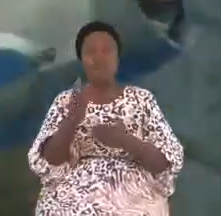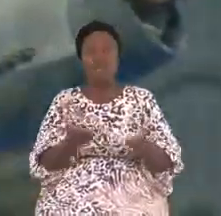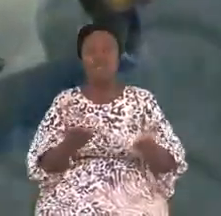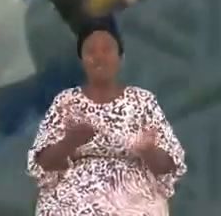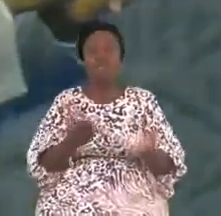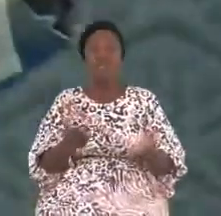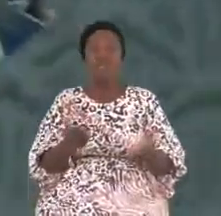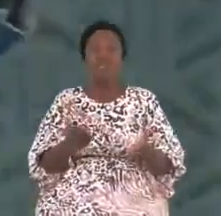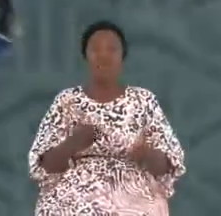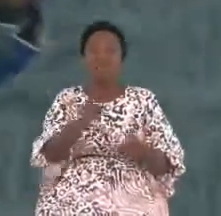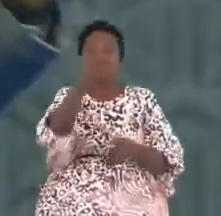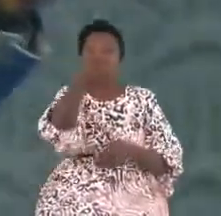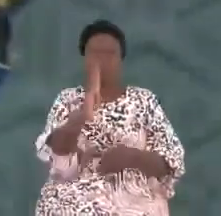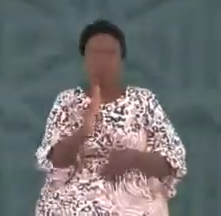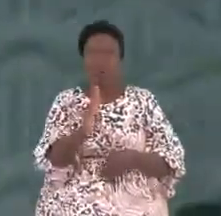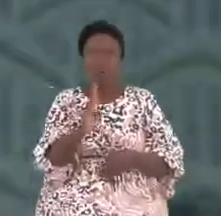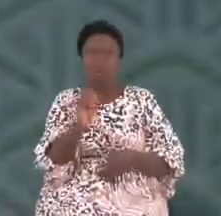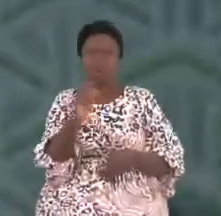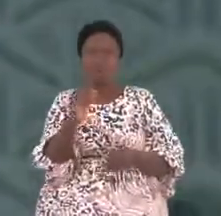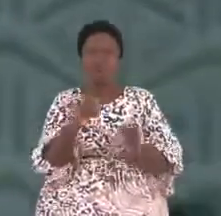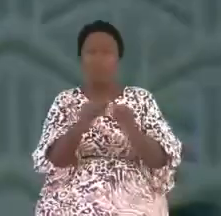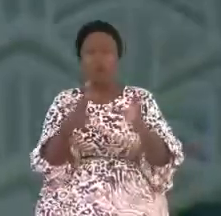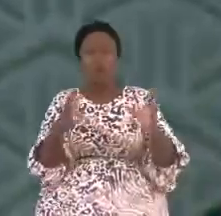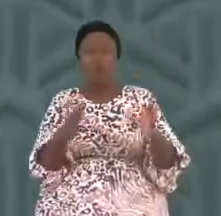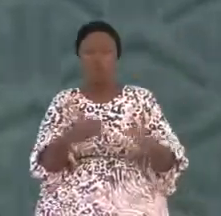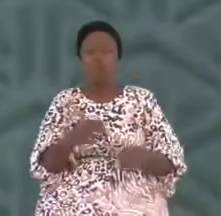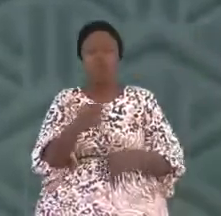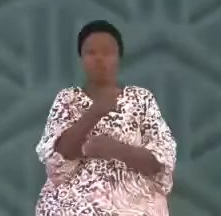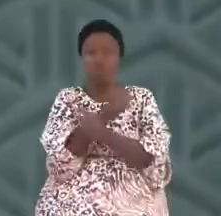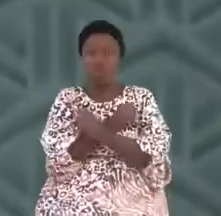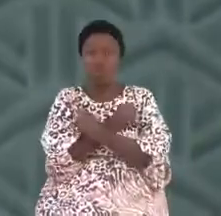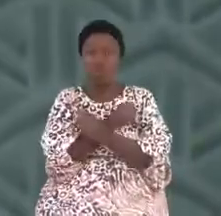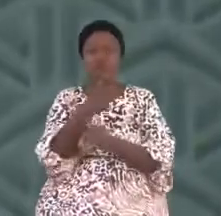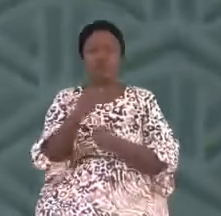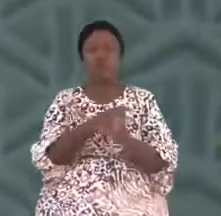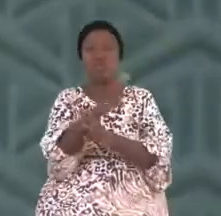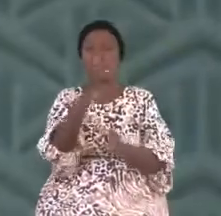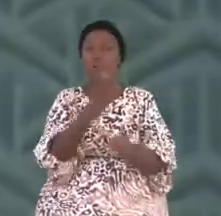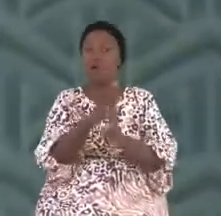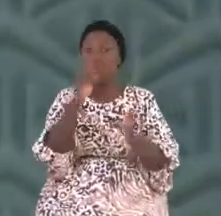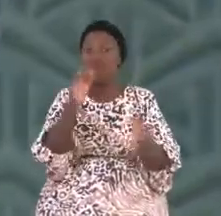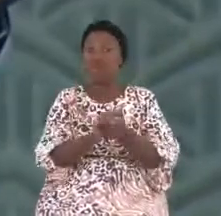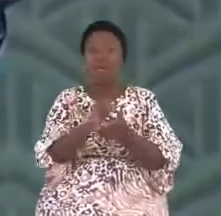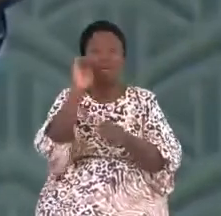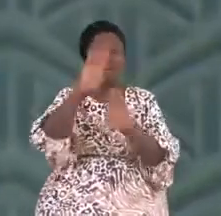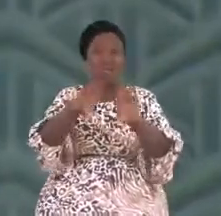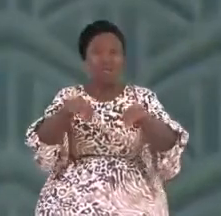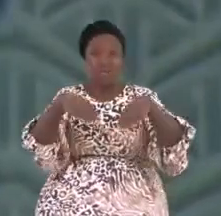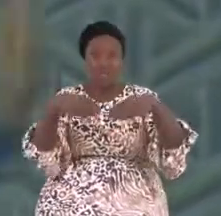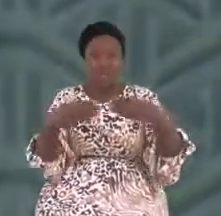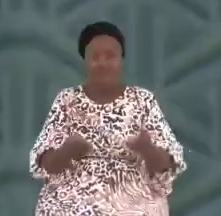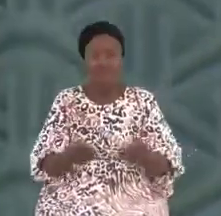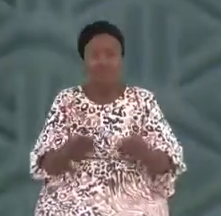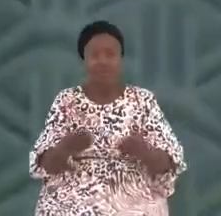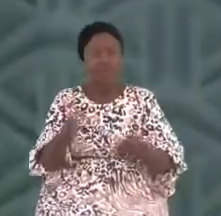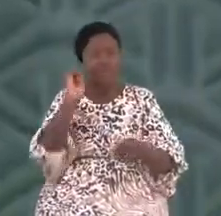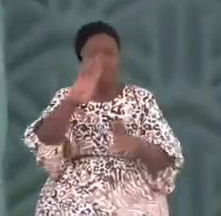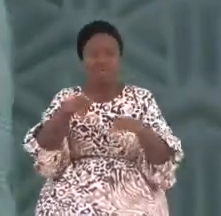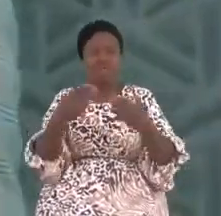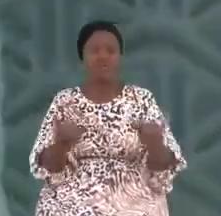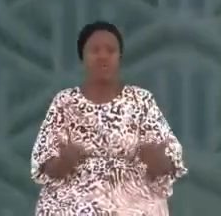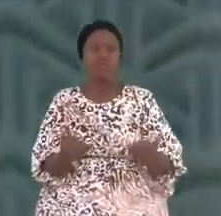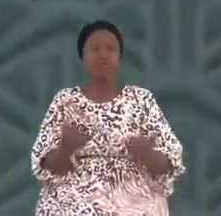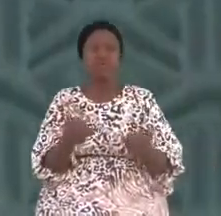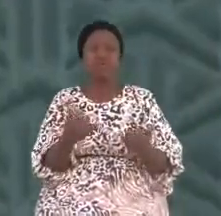god so much loved the world that he gave his giving already